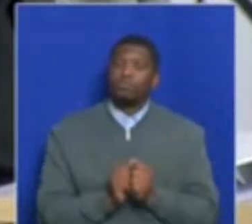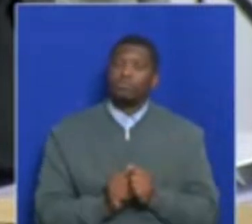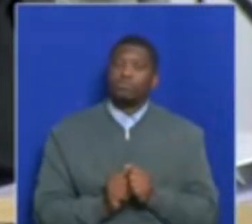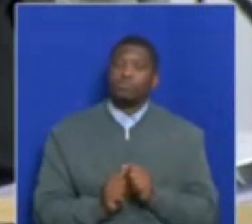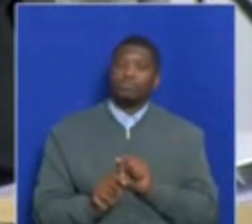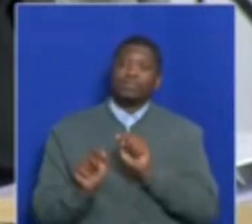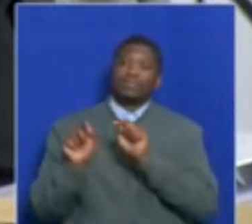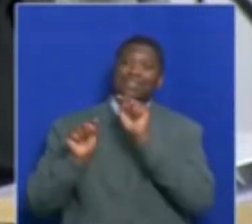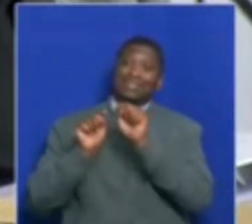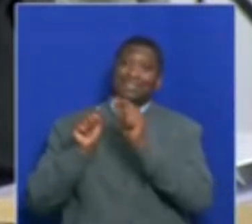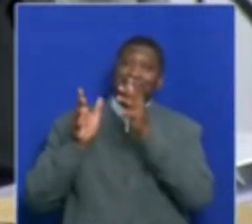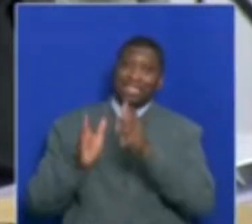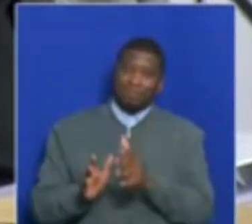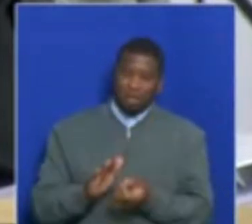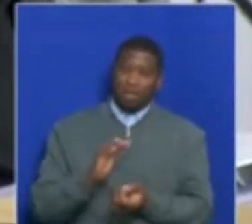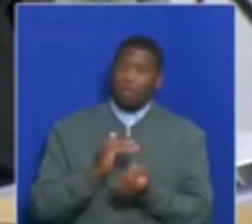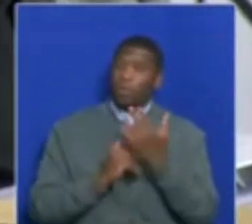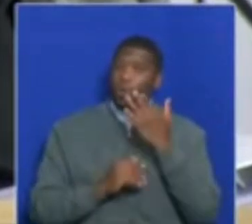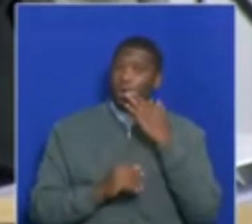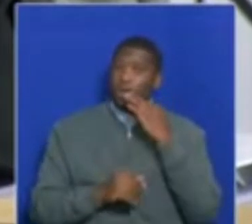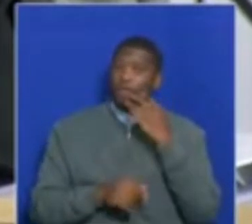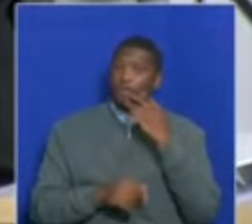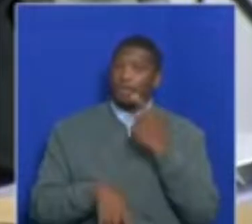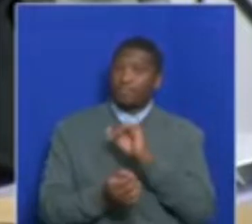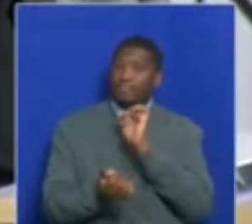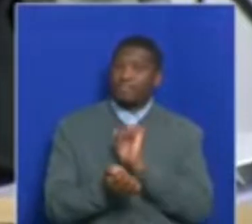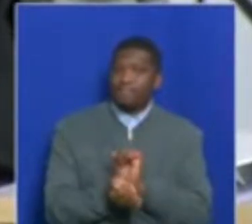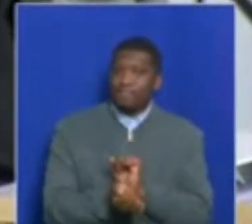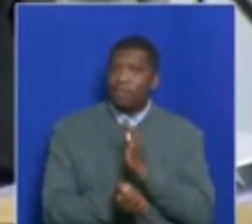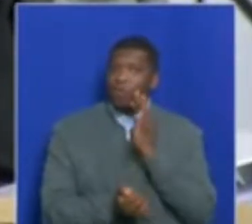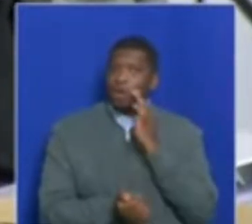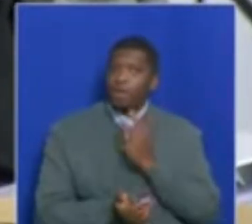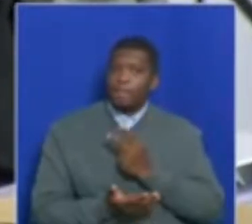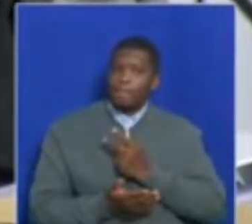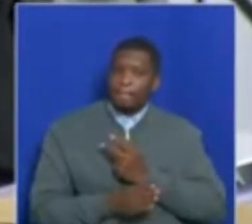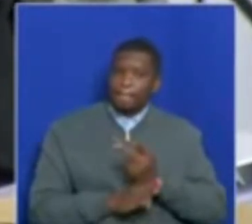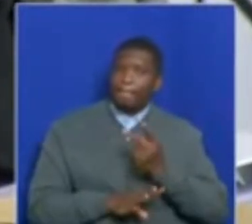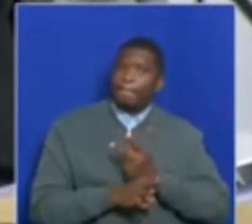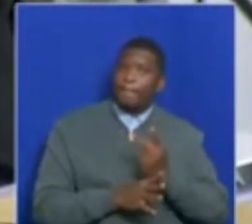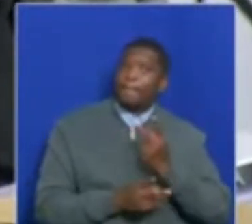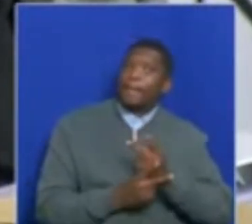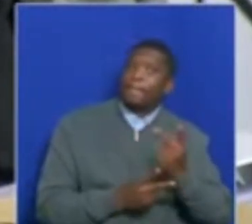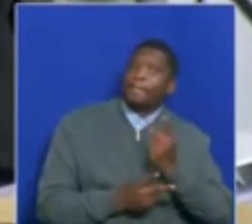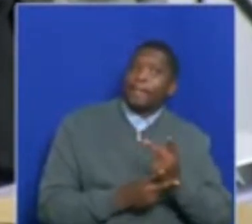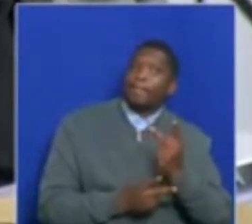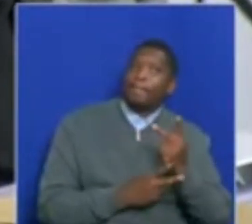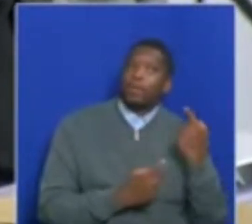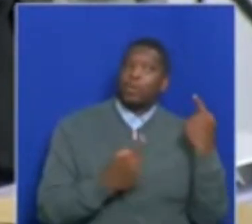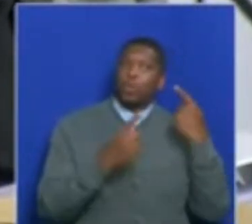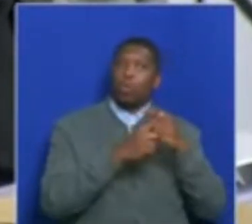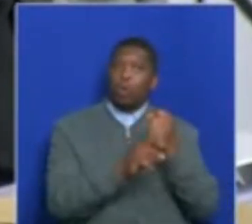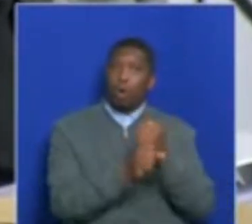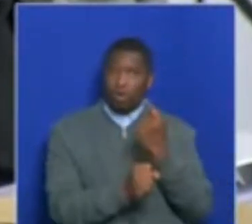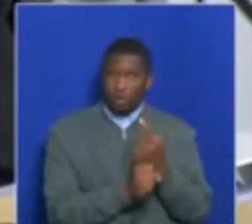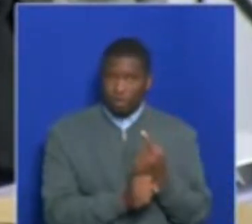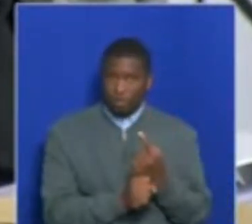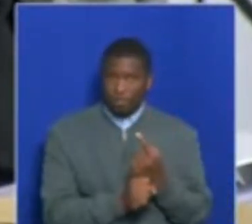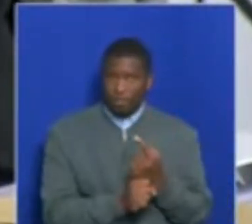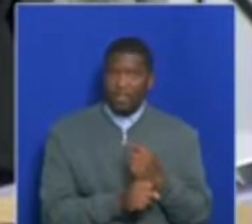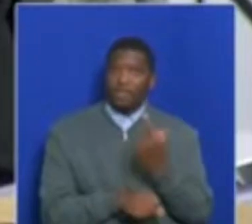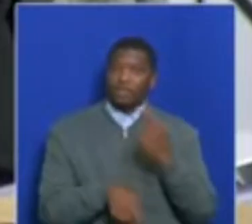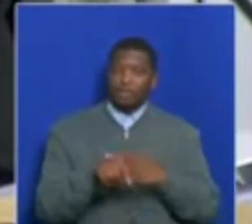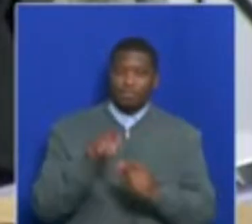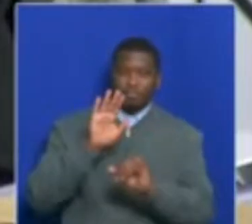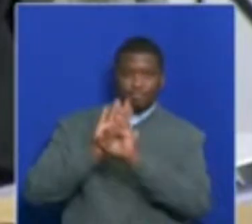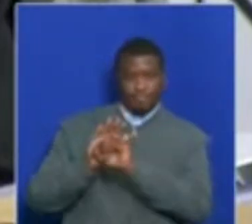arrested while he was preparing to depart for Gauteng. That is the first suspect that was identified by